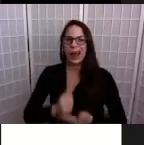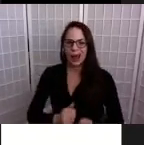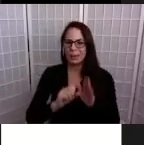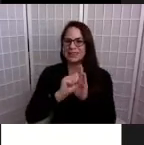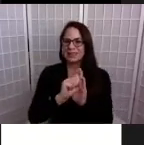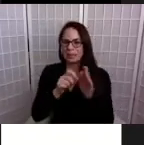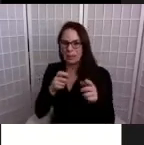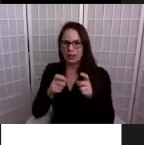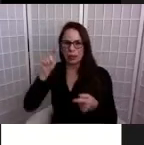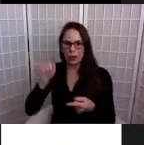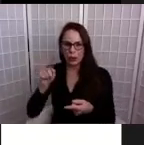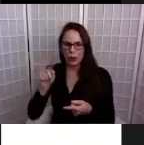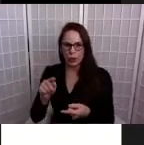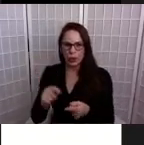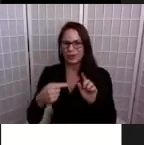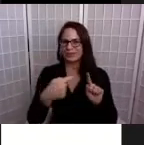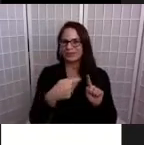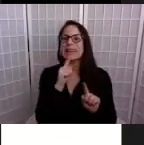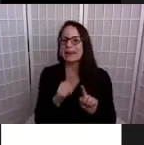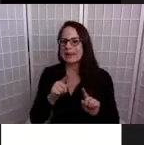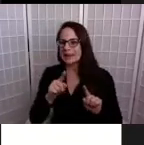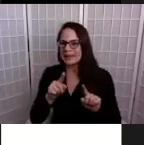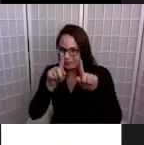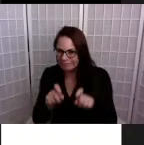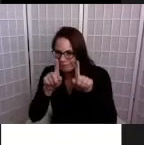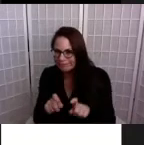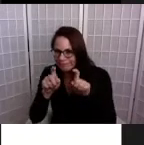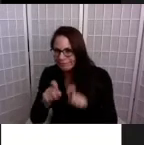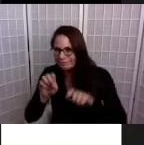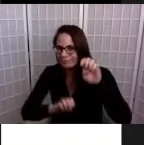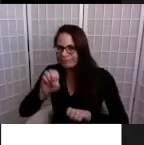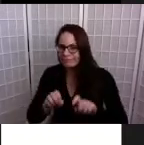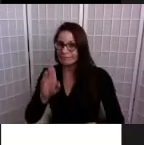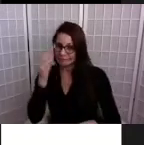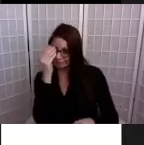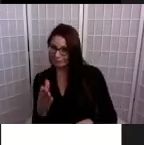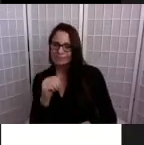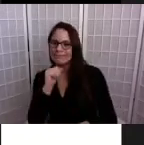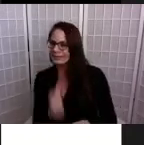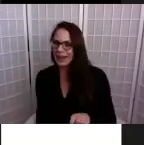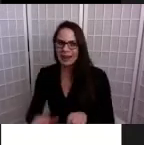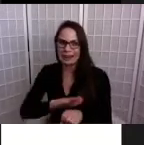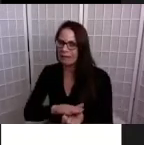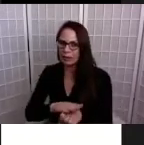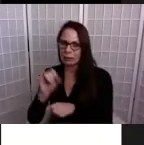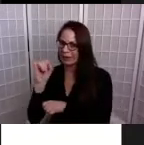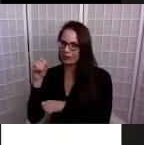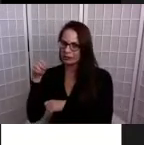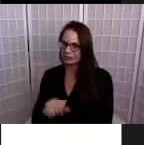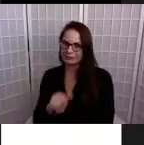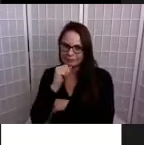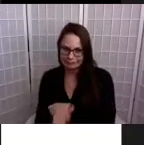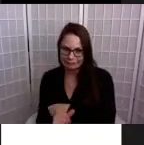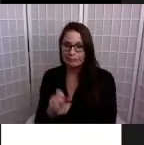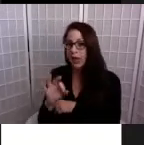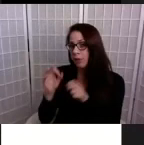that's experimental. It is not covered by insurance. And so for somebody who wants to try it, and we